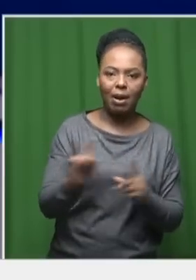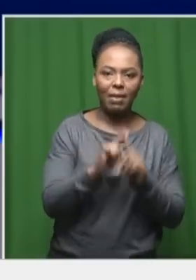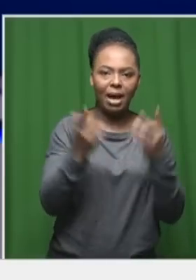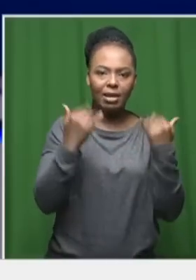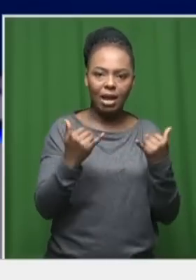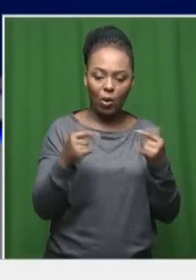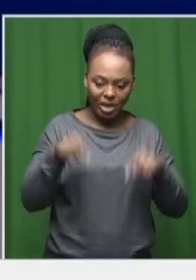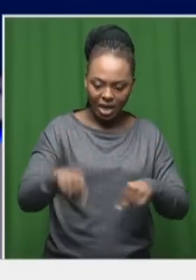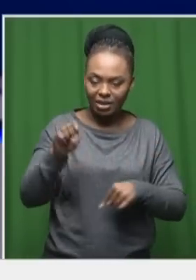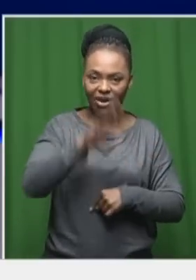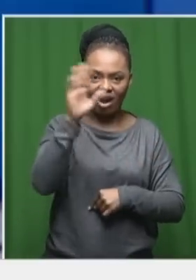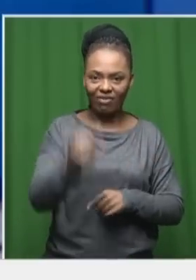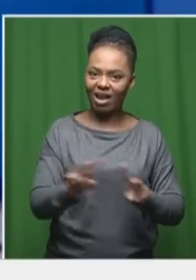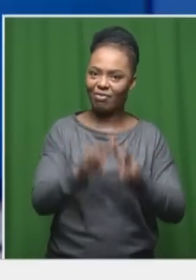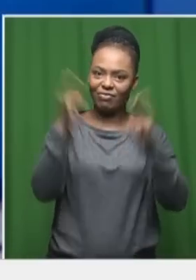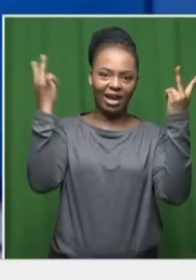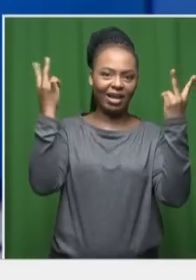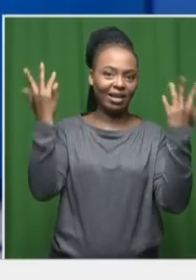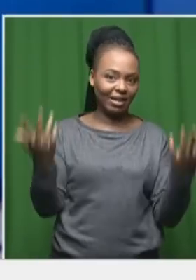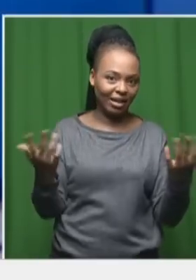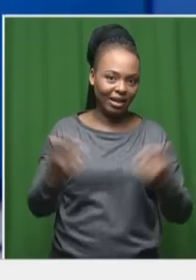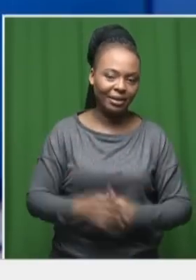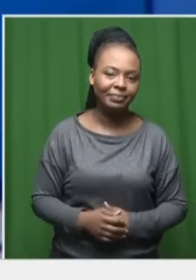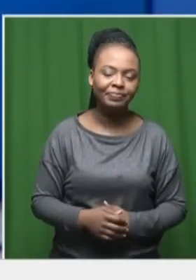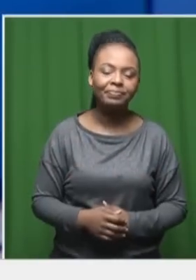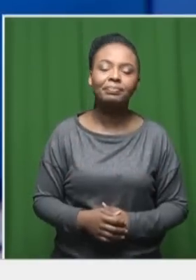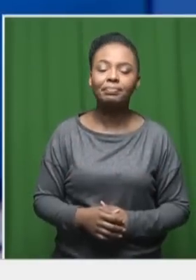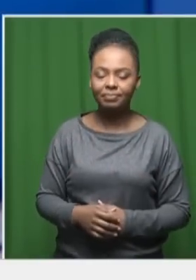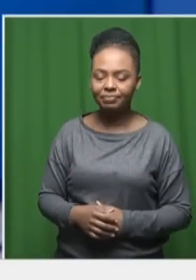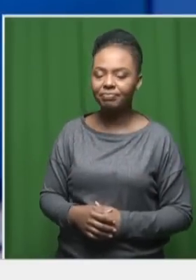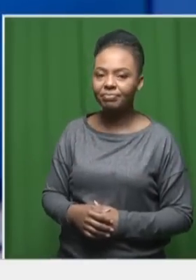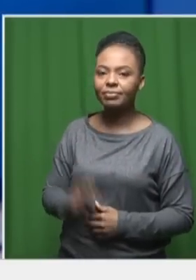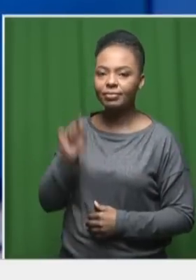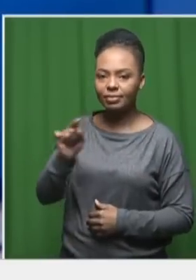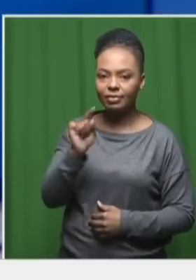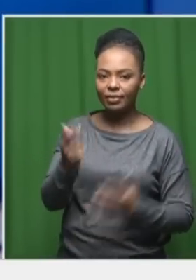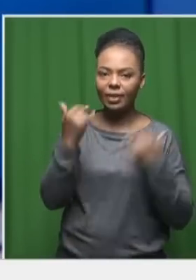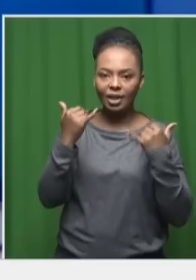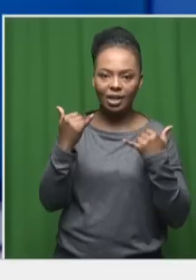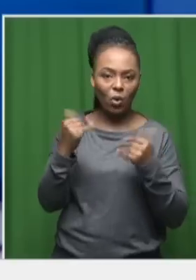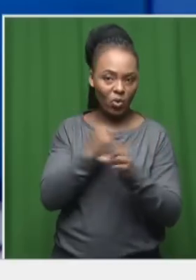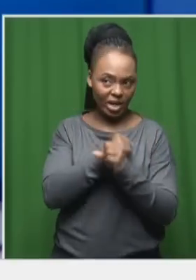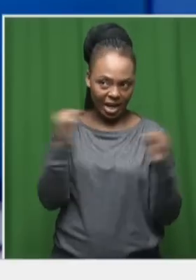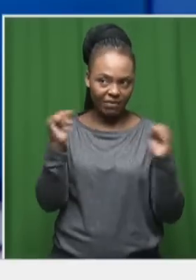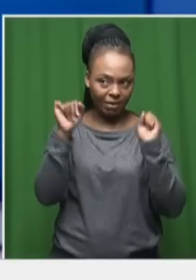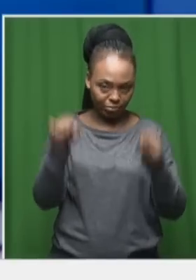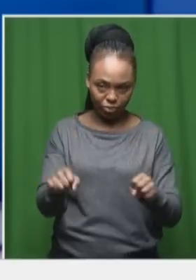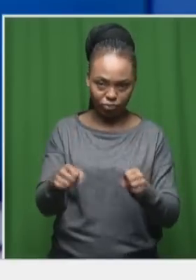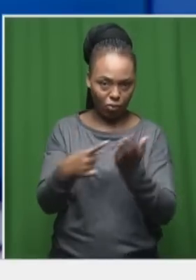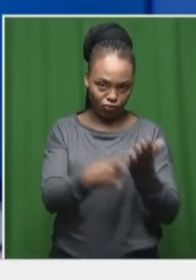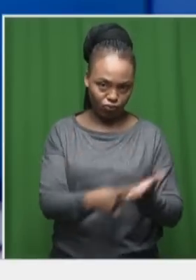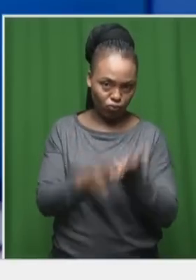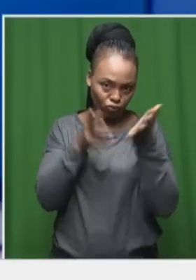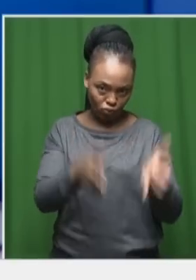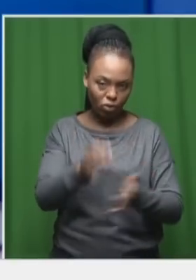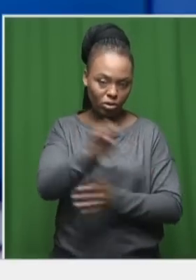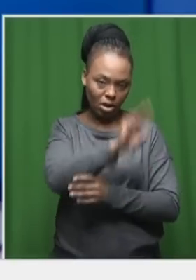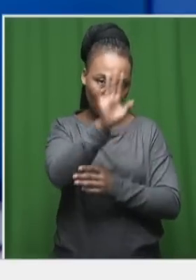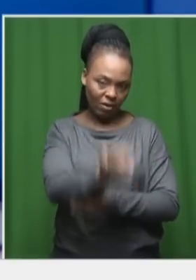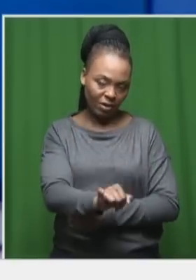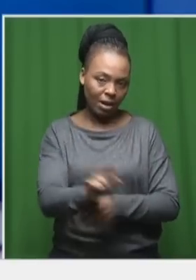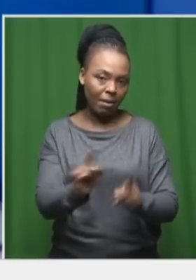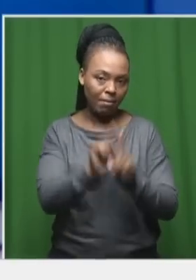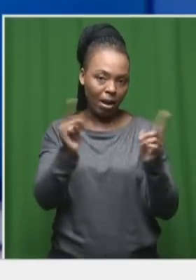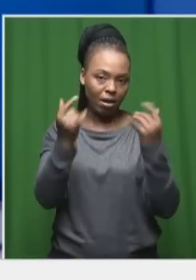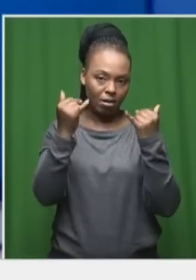debate in South Africa. Well, you're right in terms of not having had that debate. But when we think of